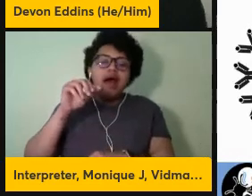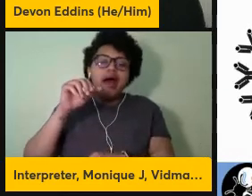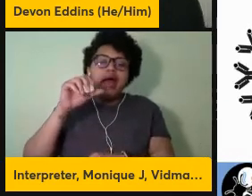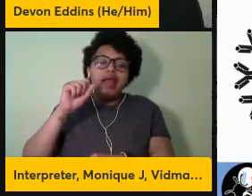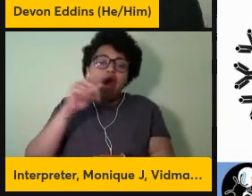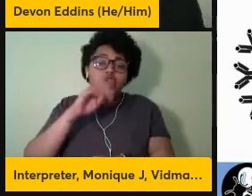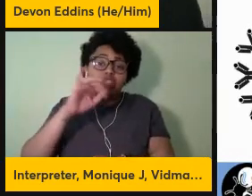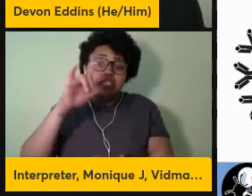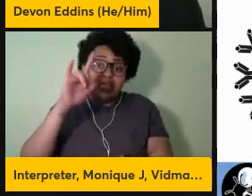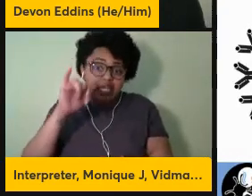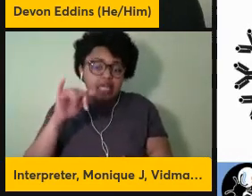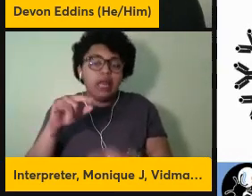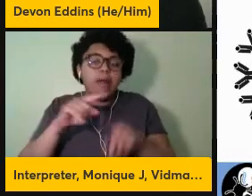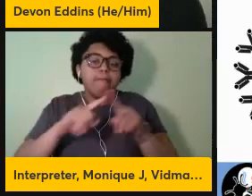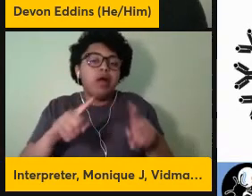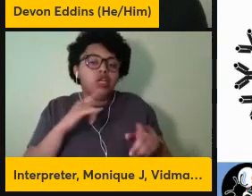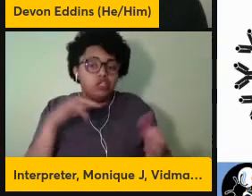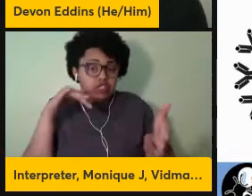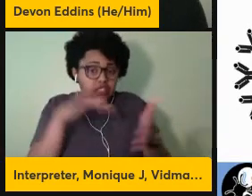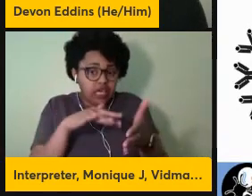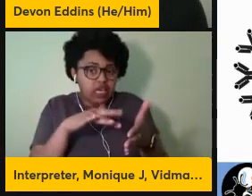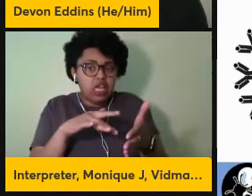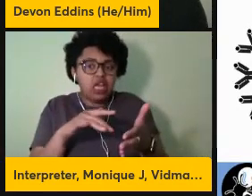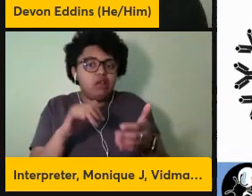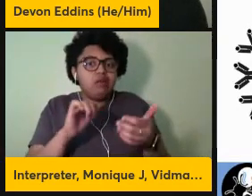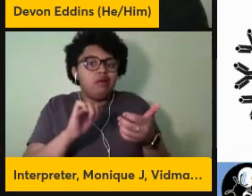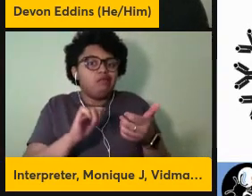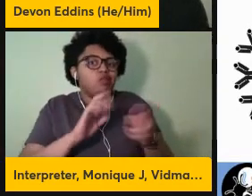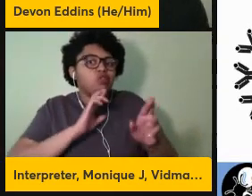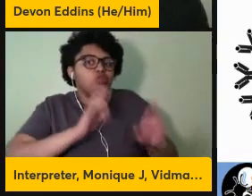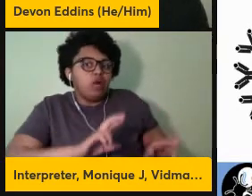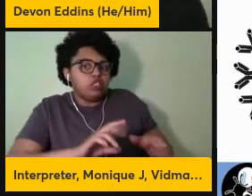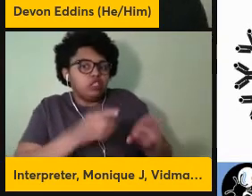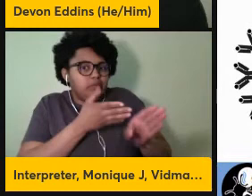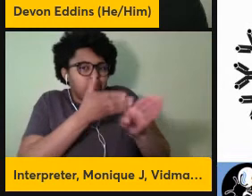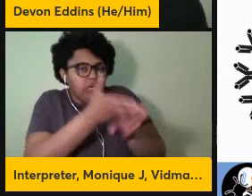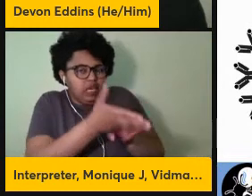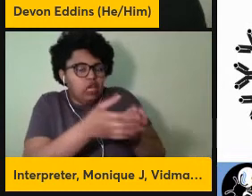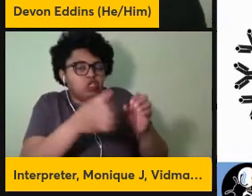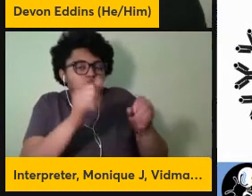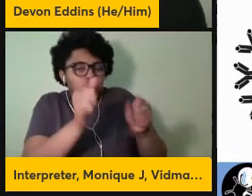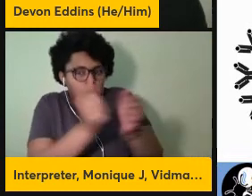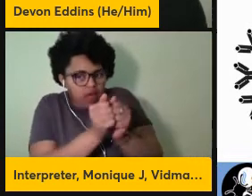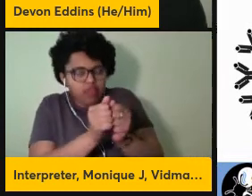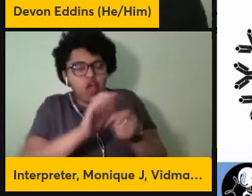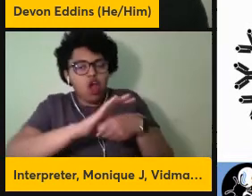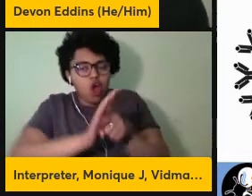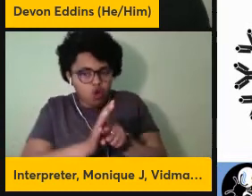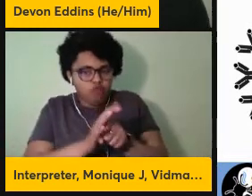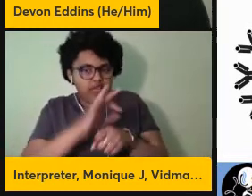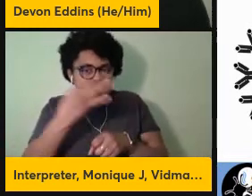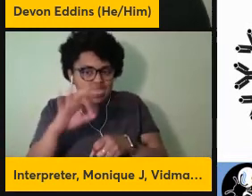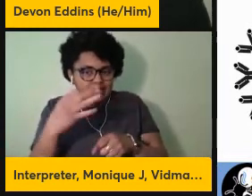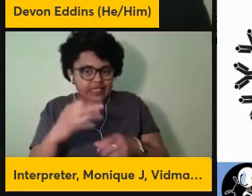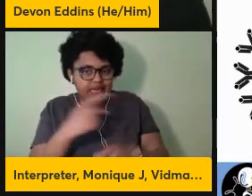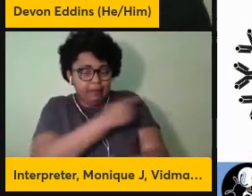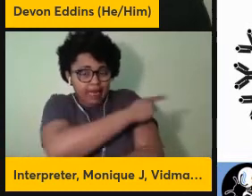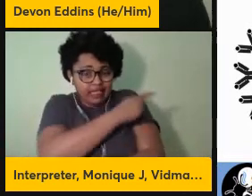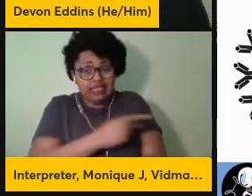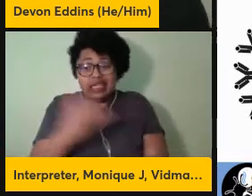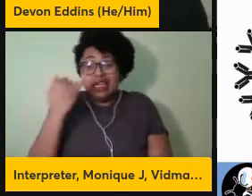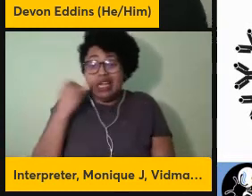study immune responses in hospitalized COVID patients requiring ICU admission and mechanical ventilator